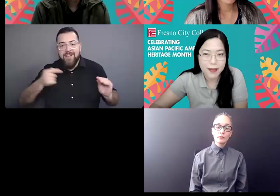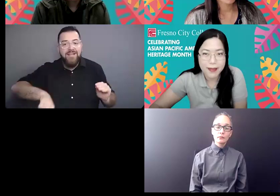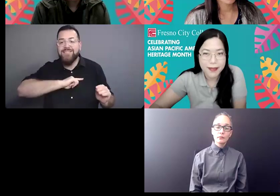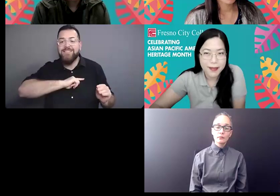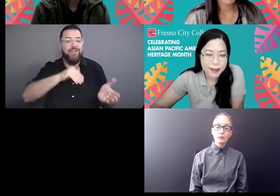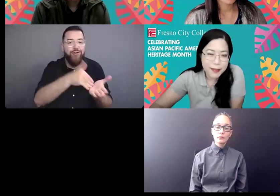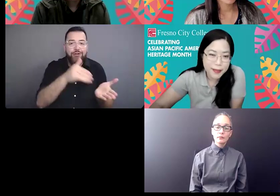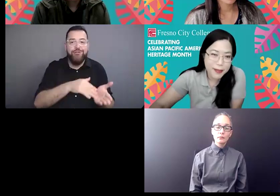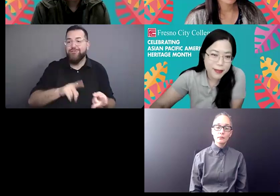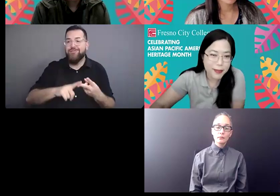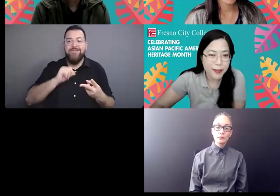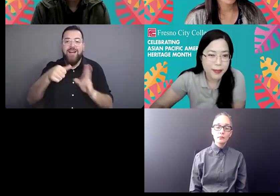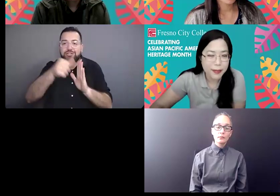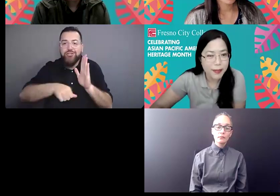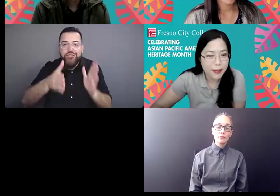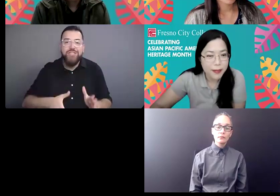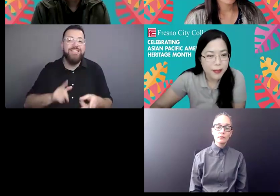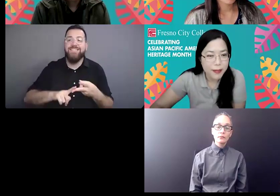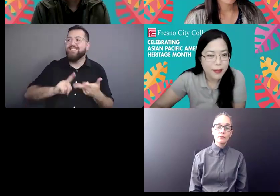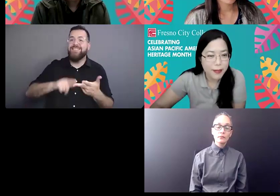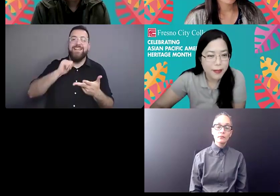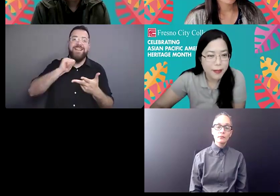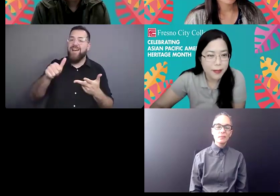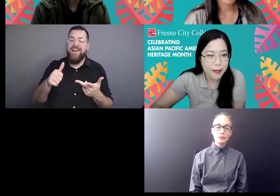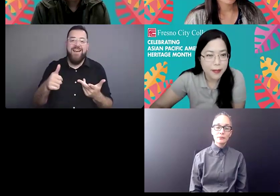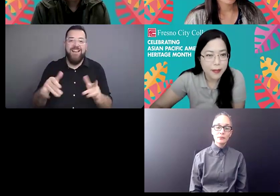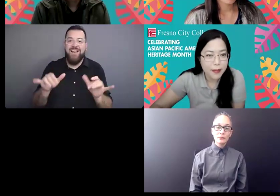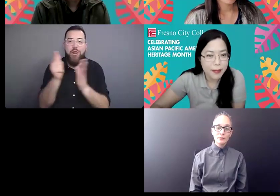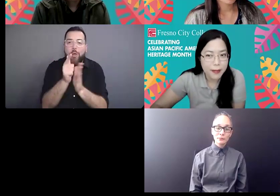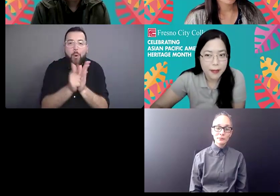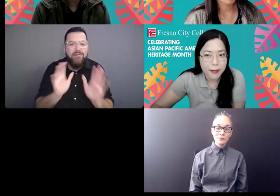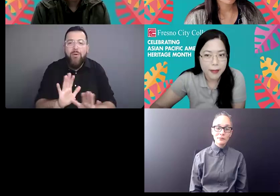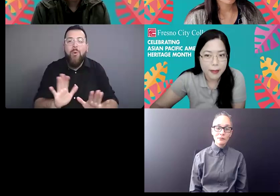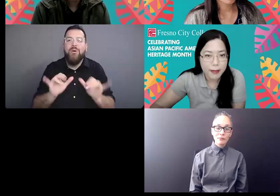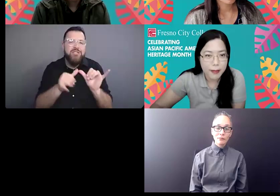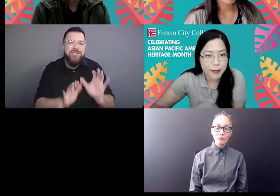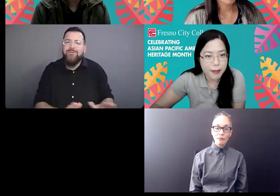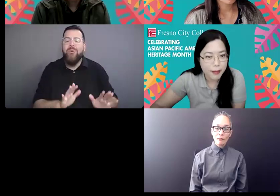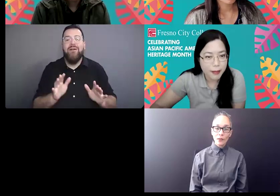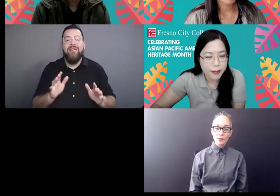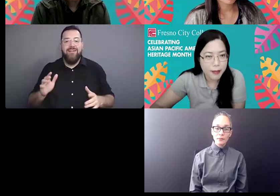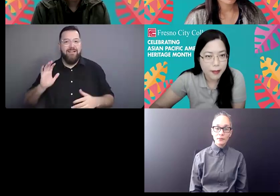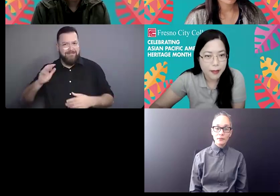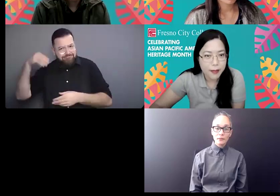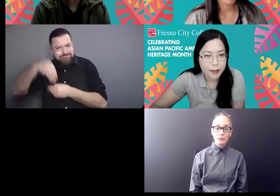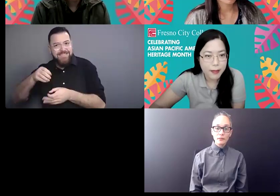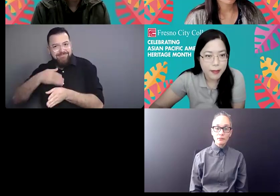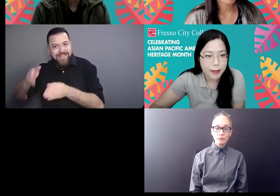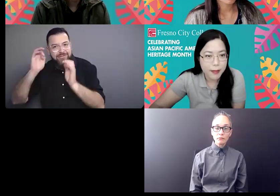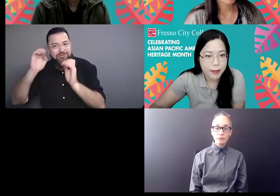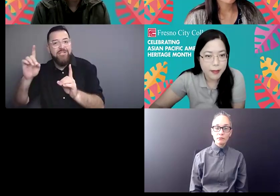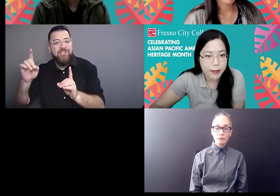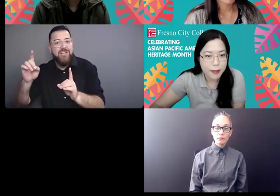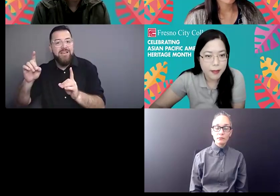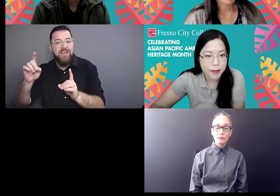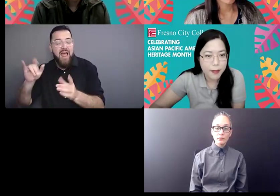doctors, engineers, right? We're educators, and that, and I think specifically our path was one that took a lot of self-discovery,